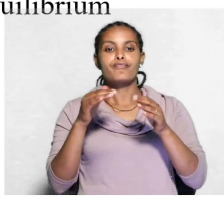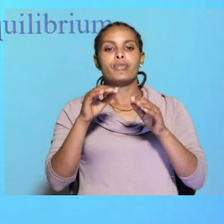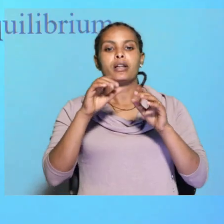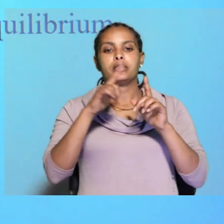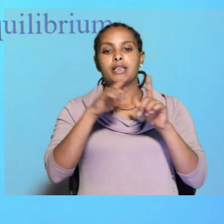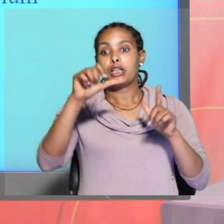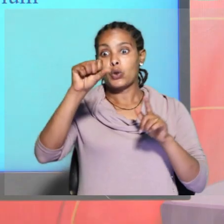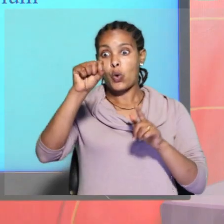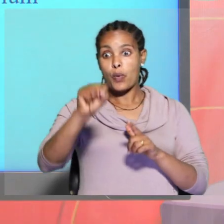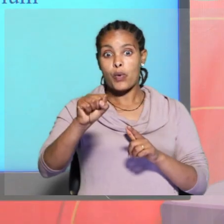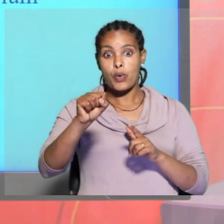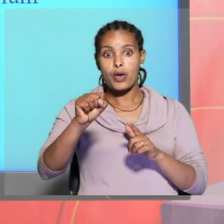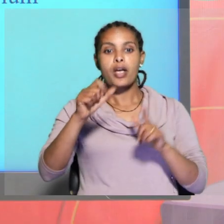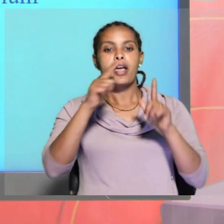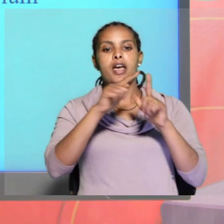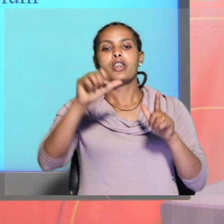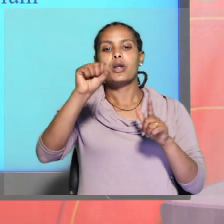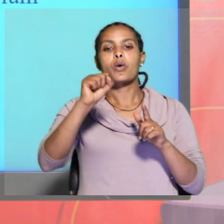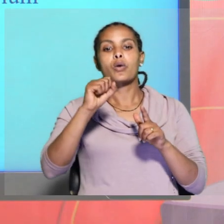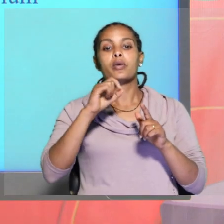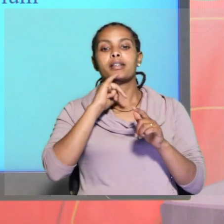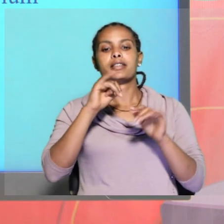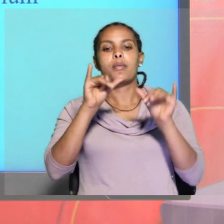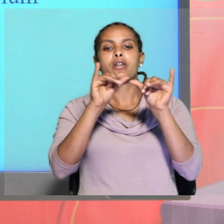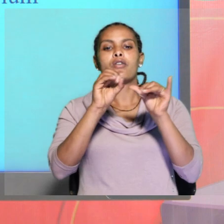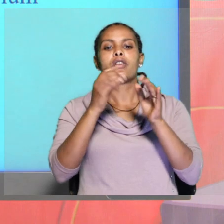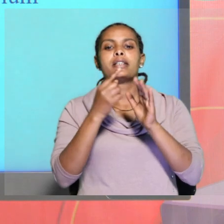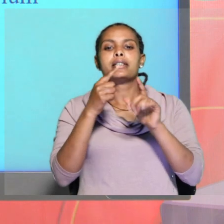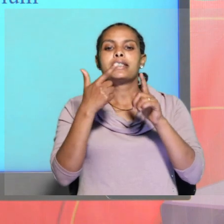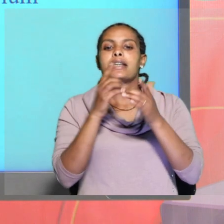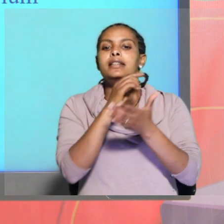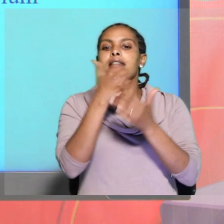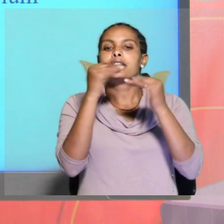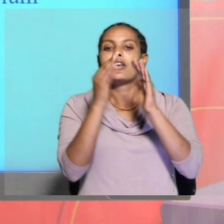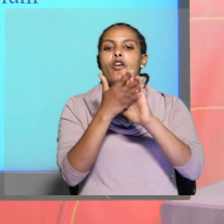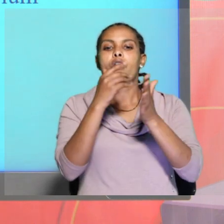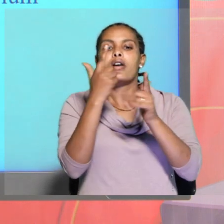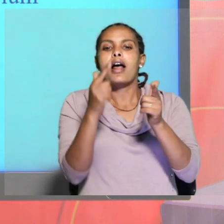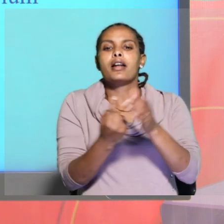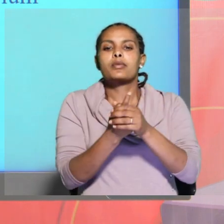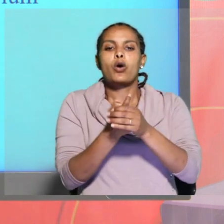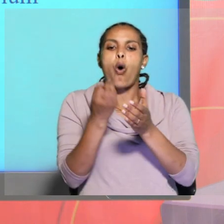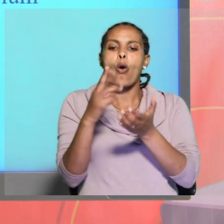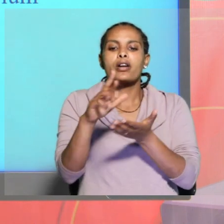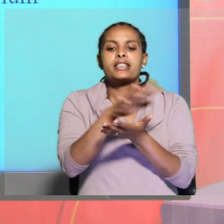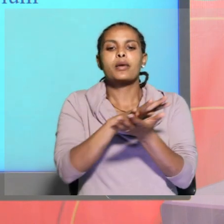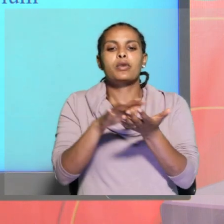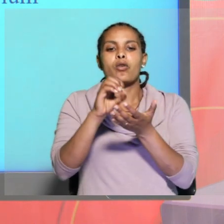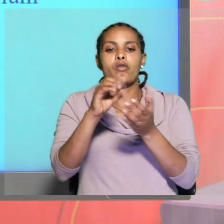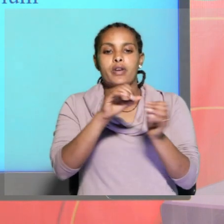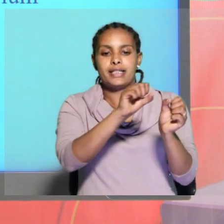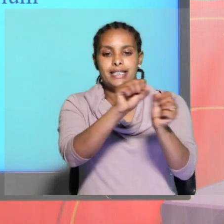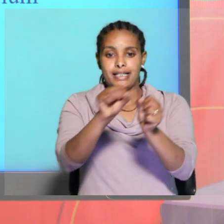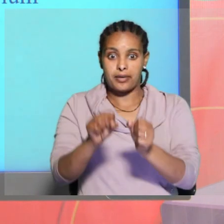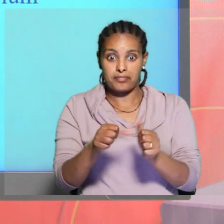entropy. Entropy is the measure of the degree of randomness or disorder of a system.